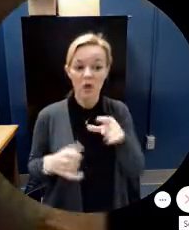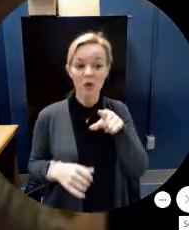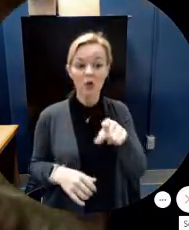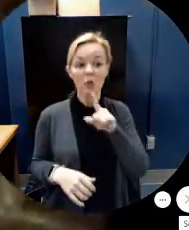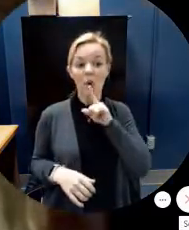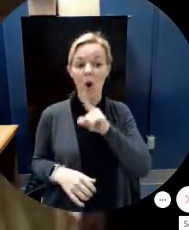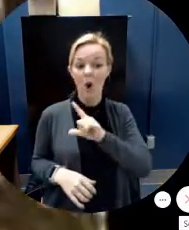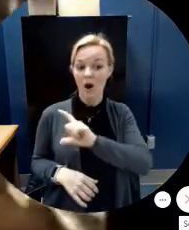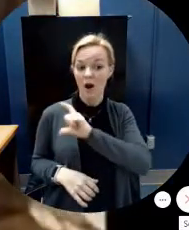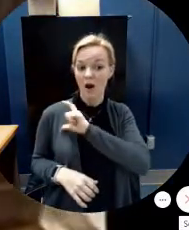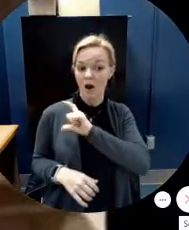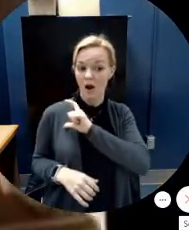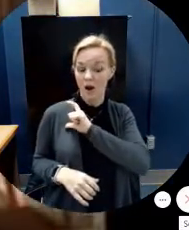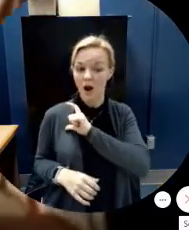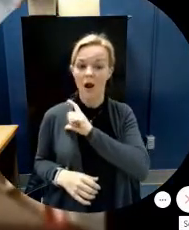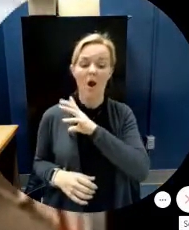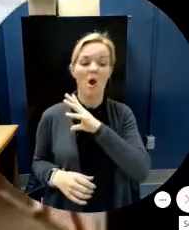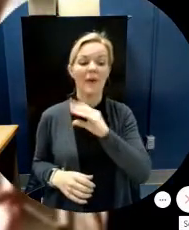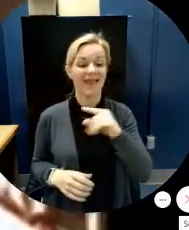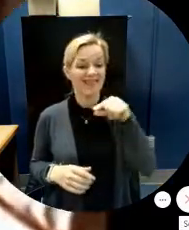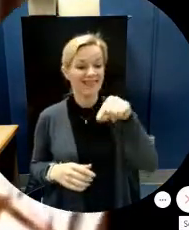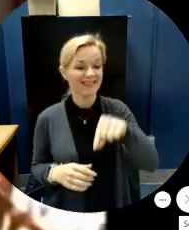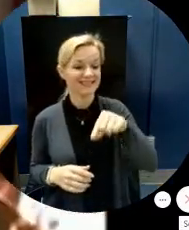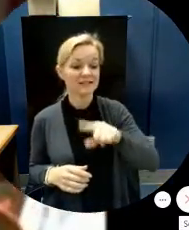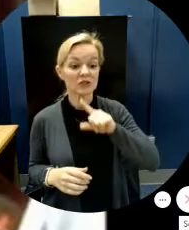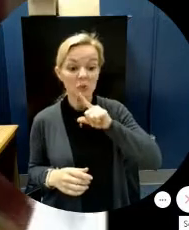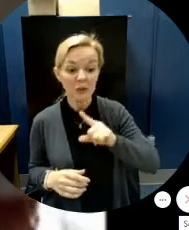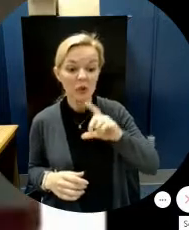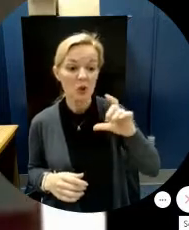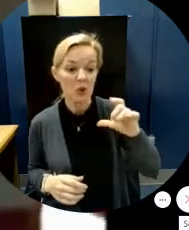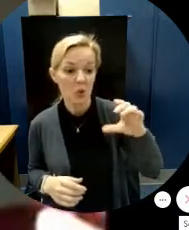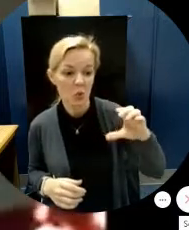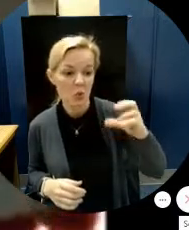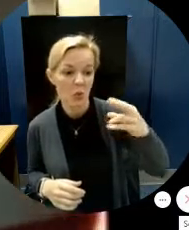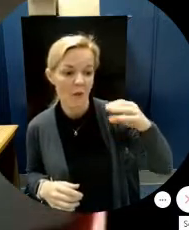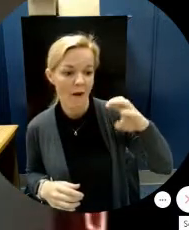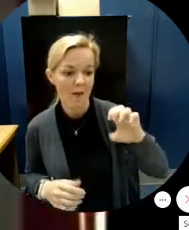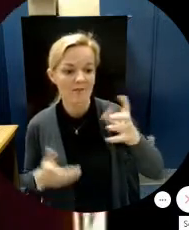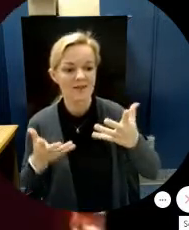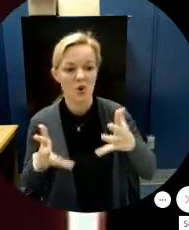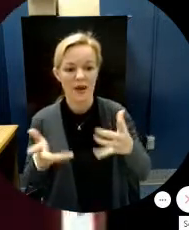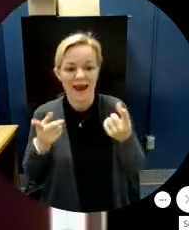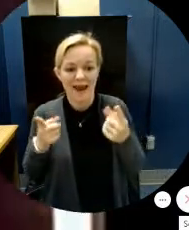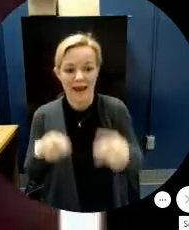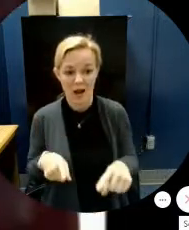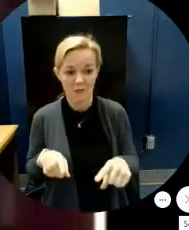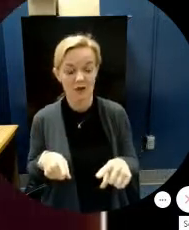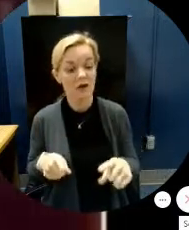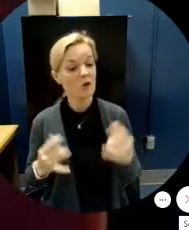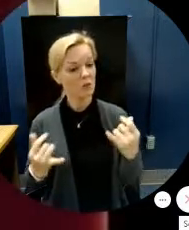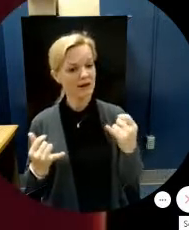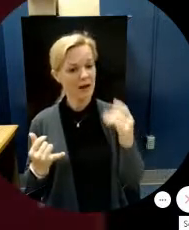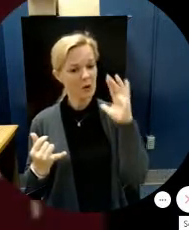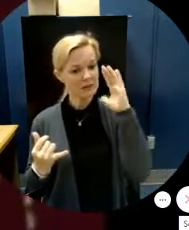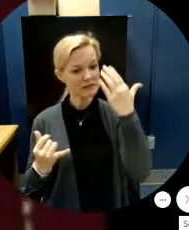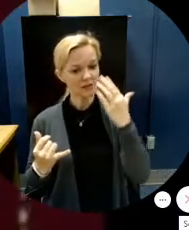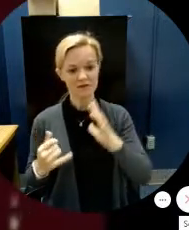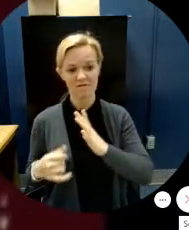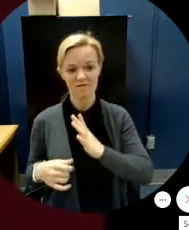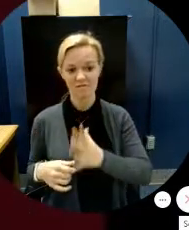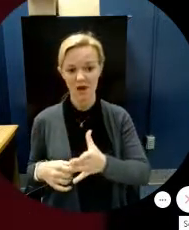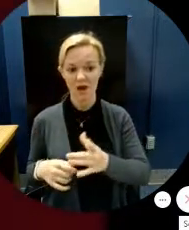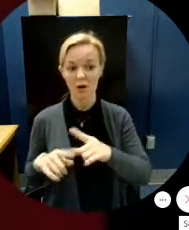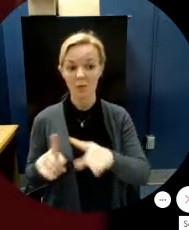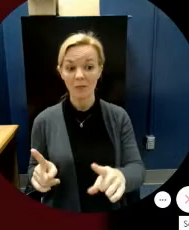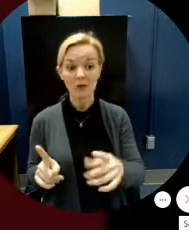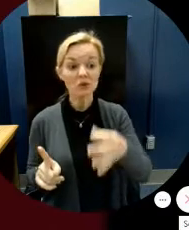watching the reenactment of a crime through the eyes of a police officer on a foot beating. At the moment, everything seems to be under control, but in